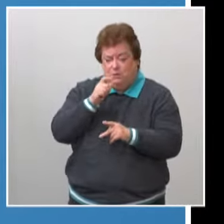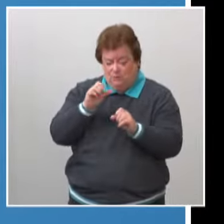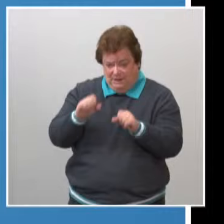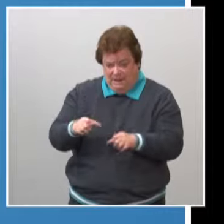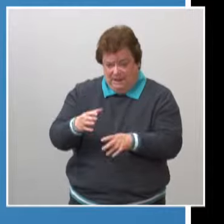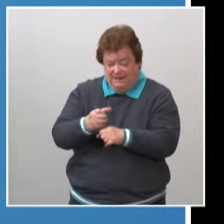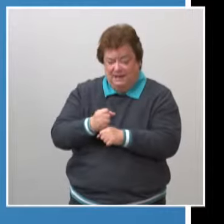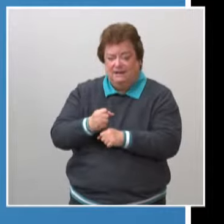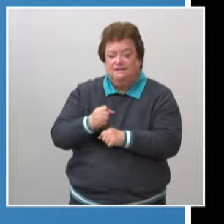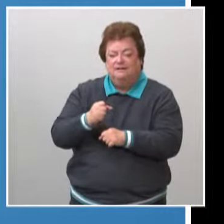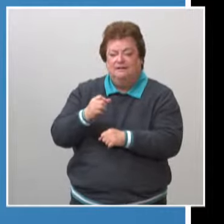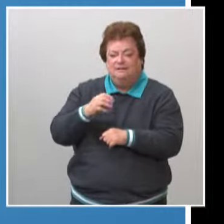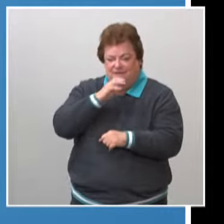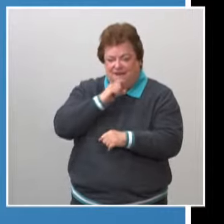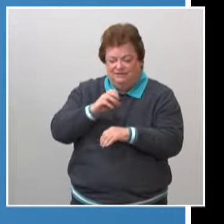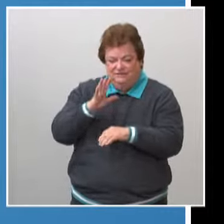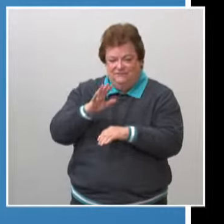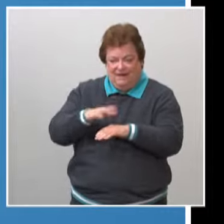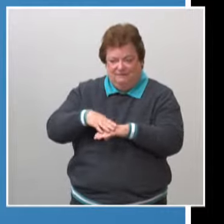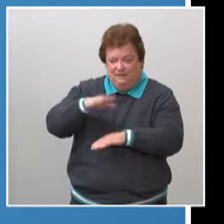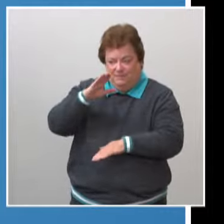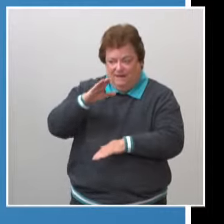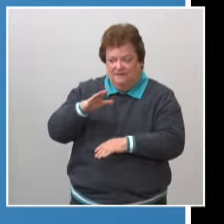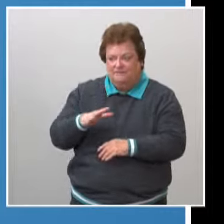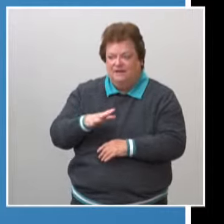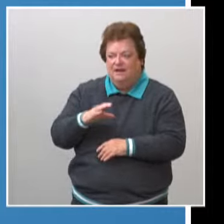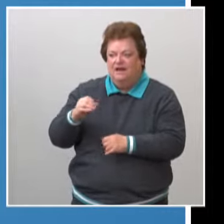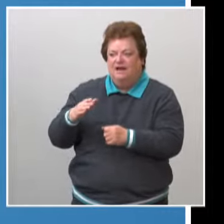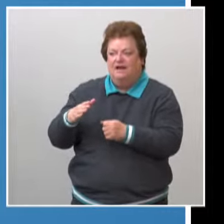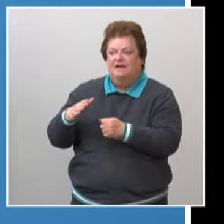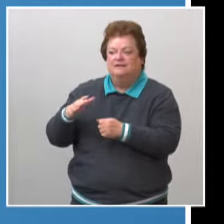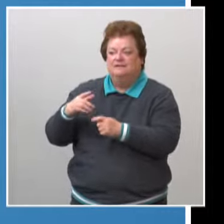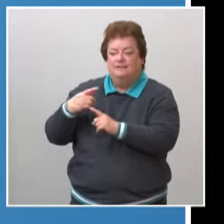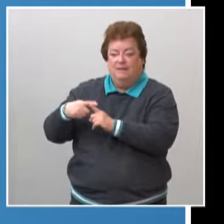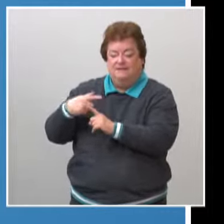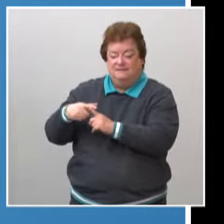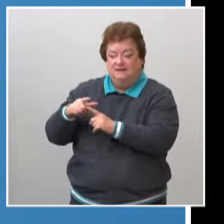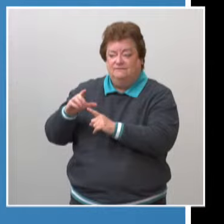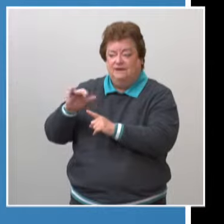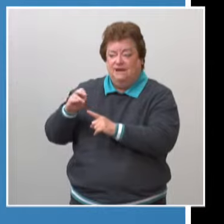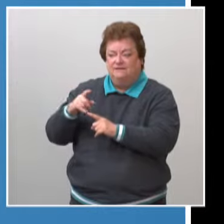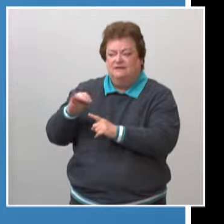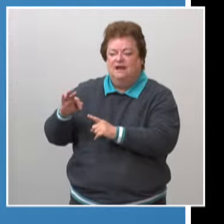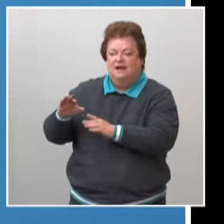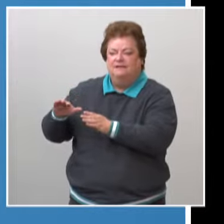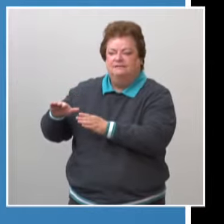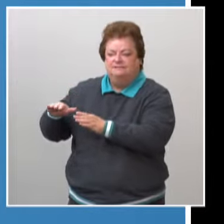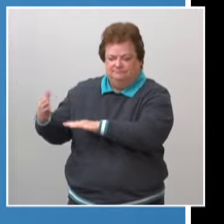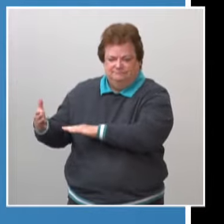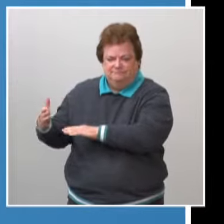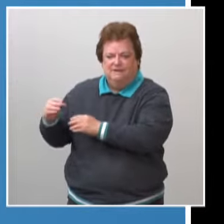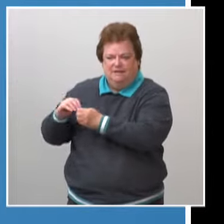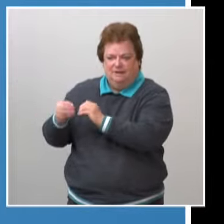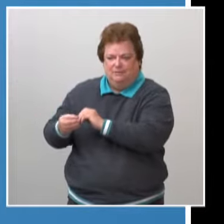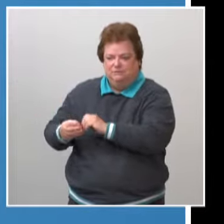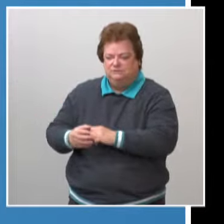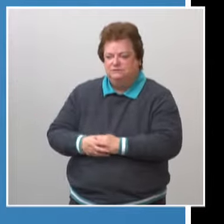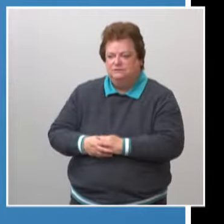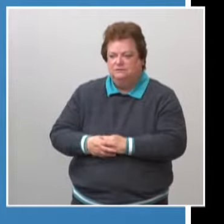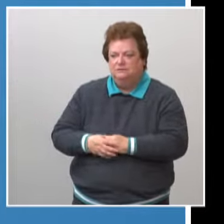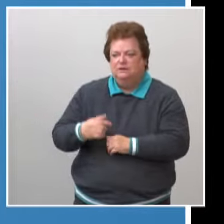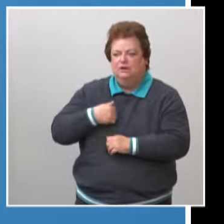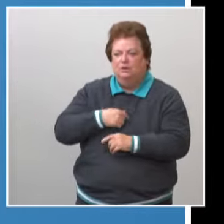eligible 5 years and above, the total number of confirmed cases, and the total number of deaths due to COVID-19.